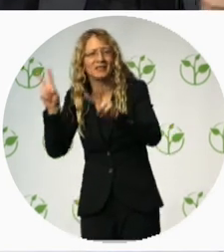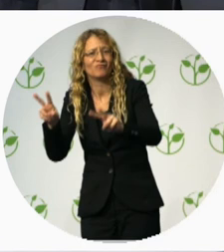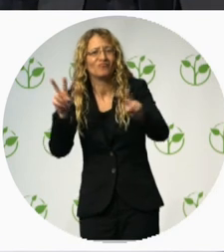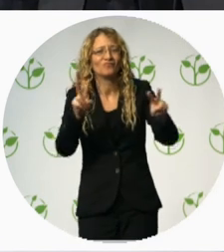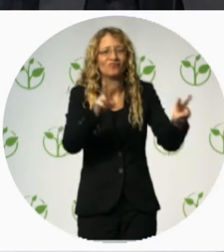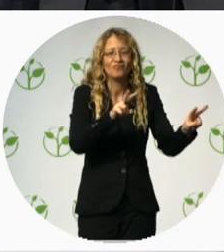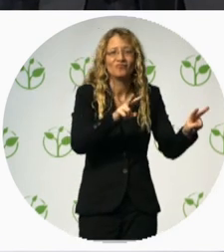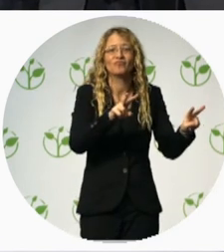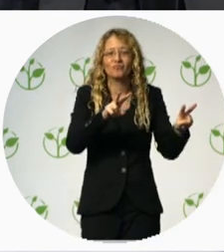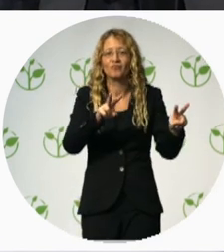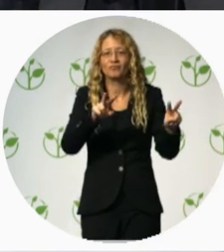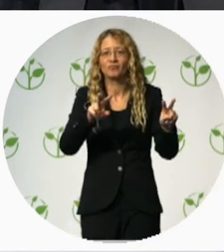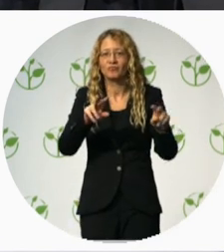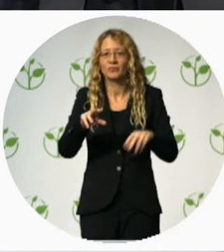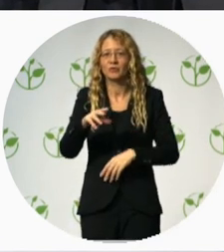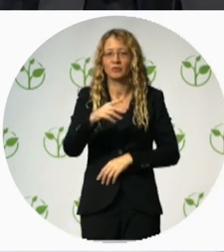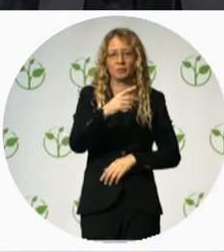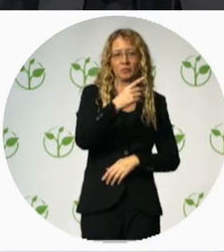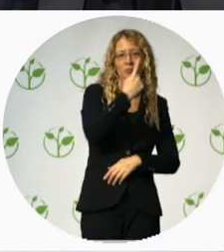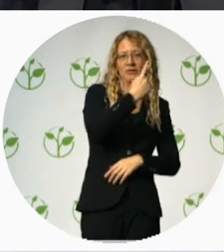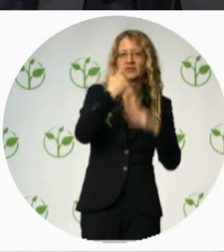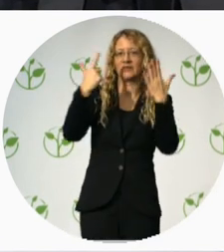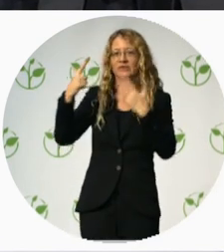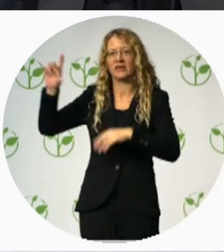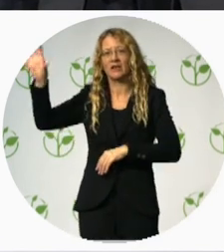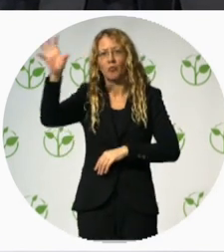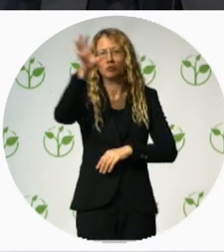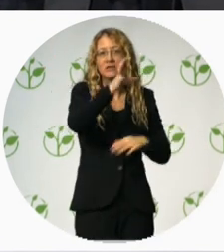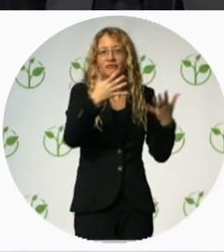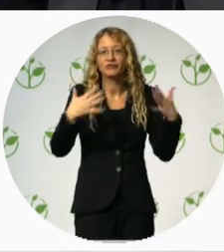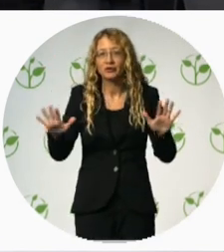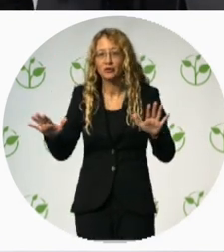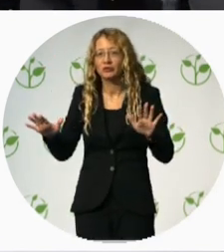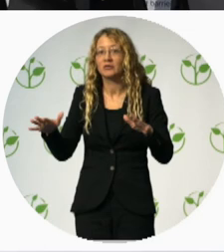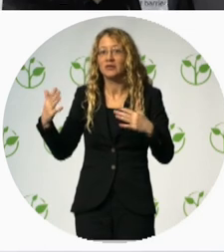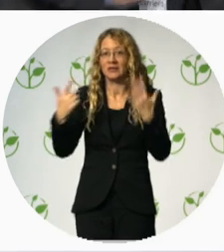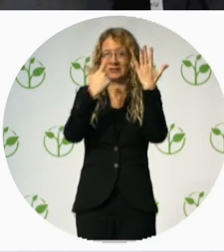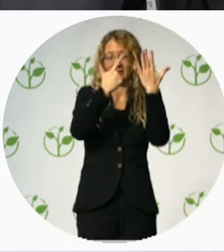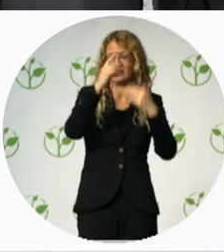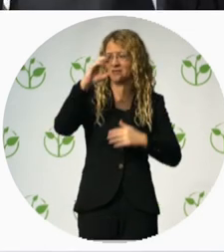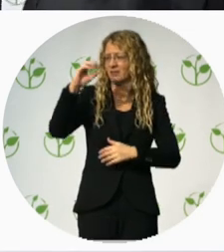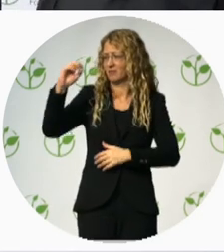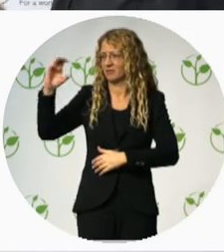in 2016 it provided services to approximately 7,800 people.